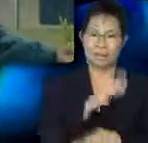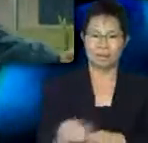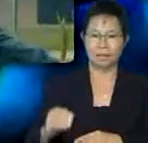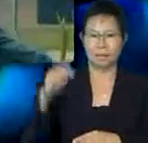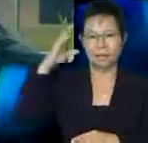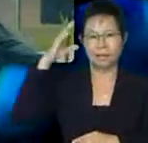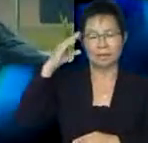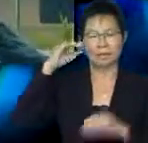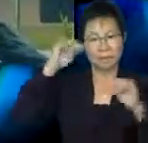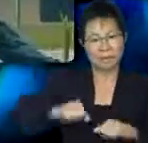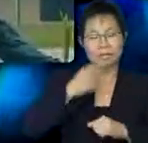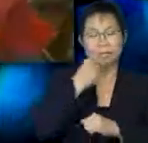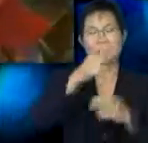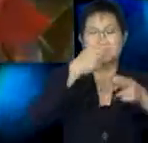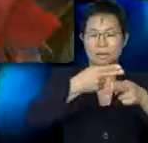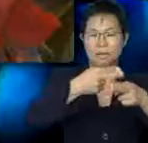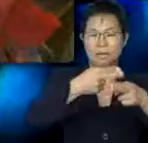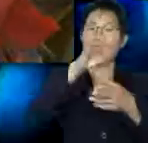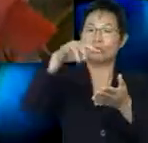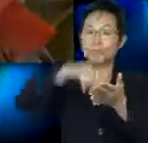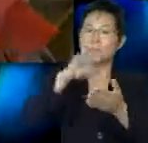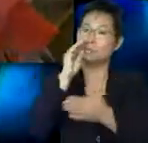Tekai, can you tell me the name of this flower?